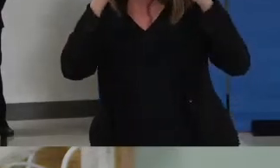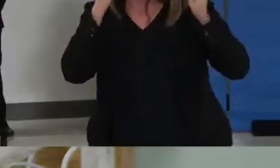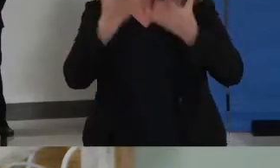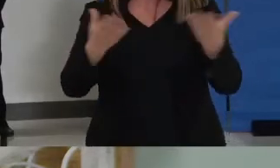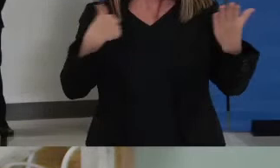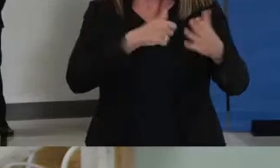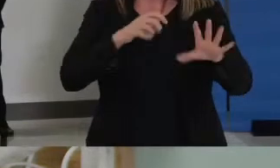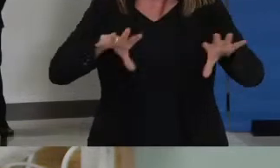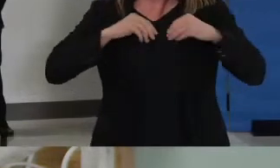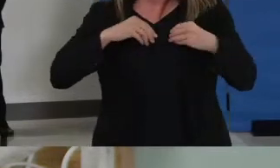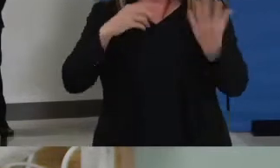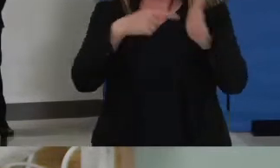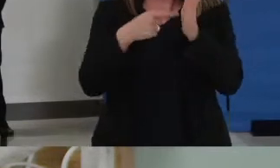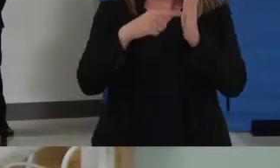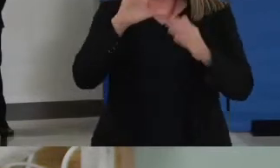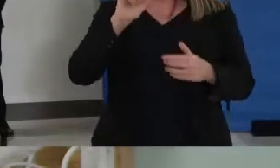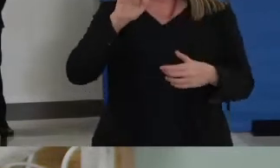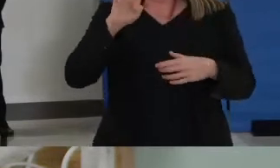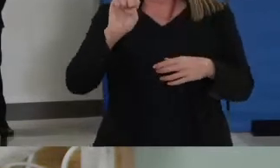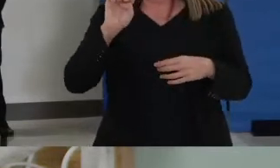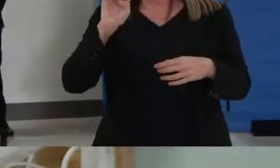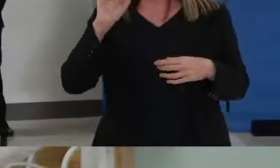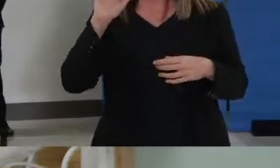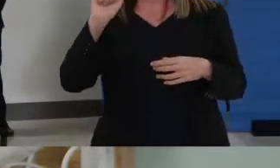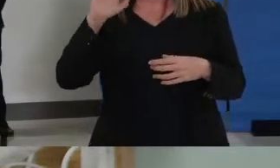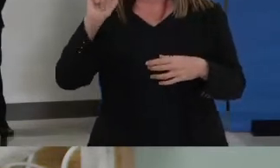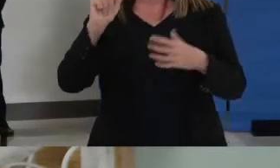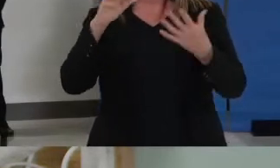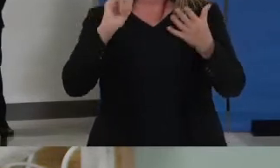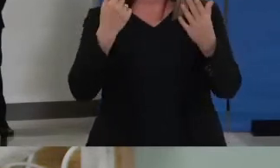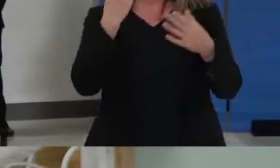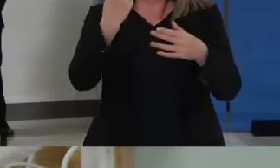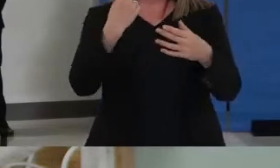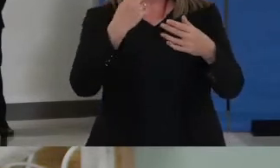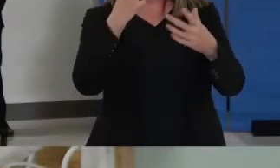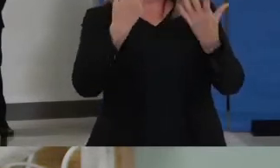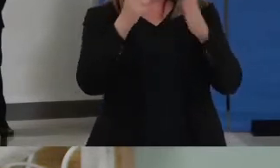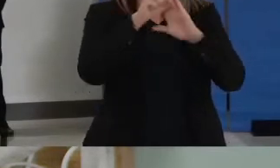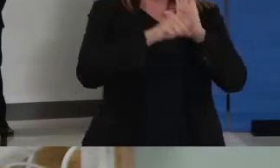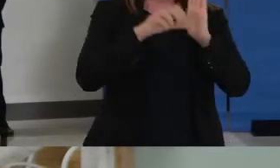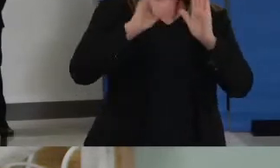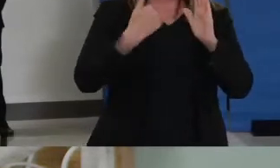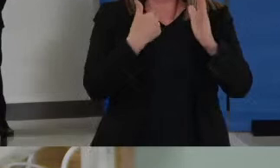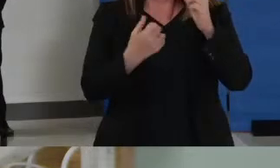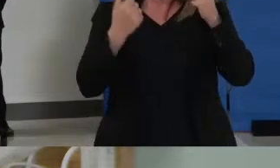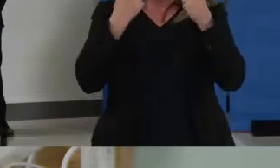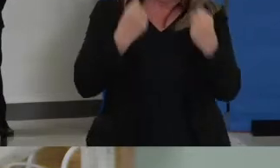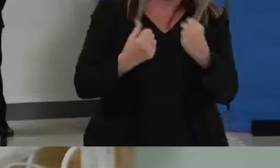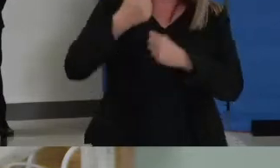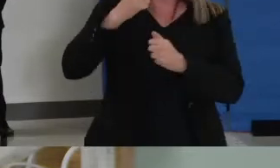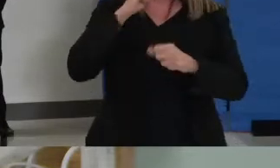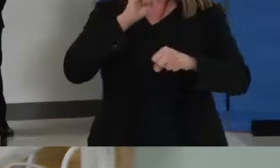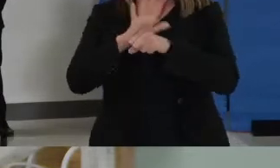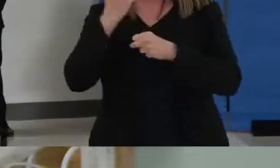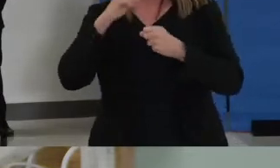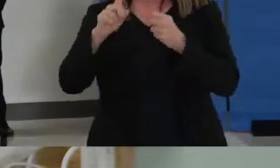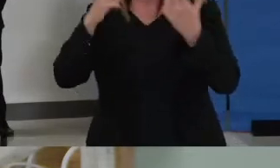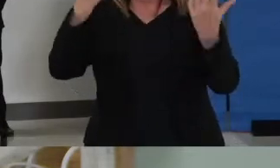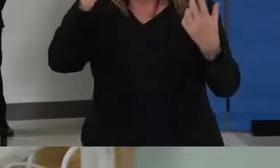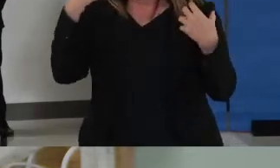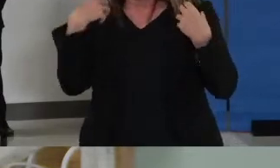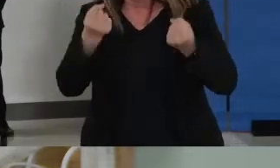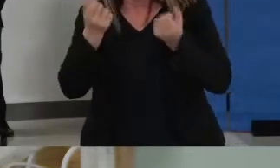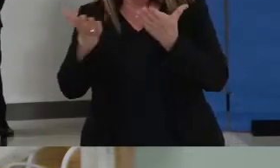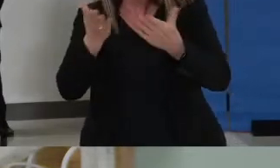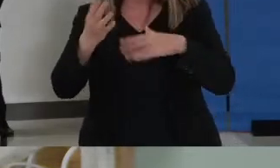Affordable Care Act. We're one of the states with the strongest commitment to mental health parity law. Under Governor Gavin